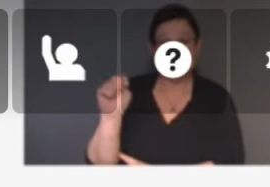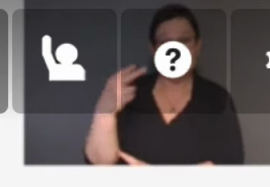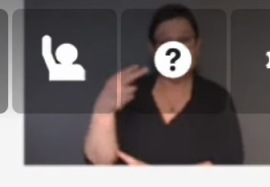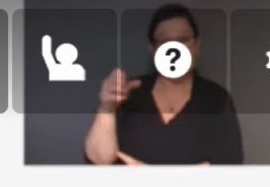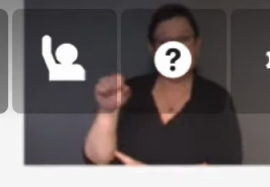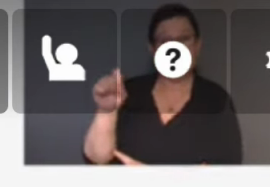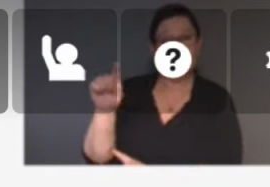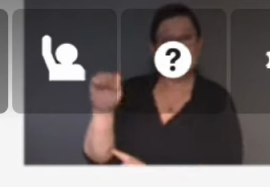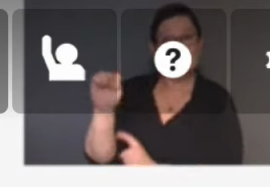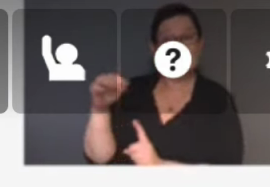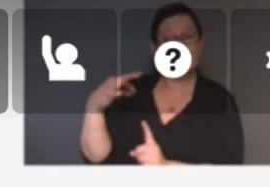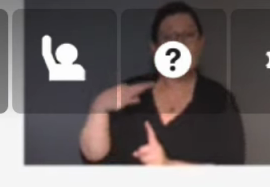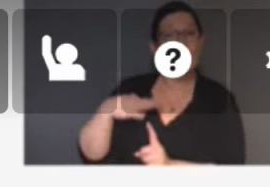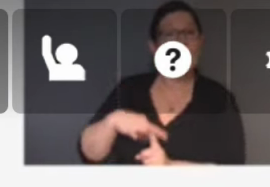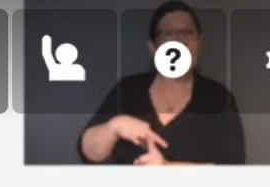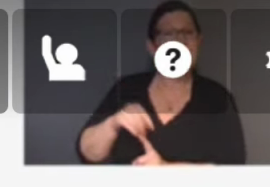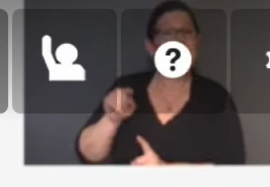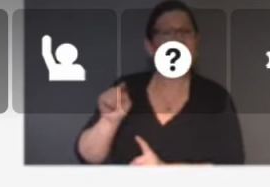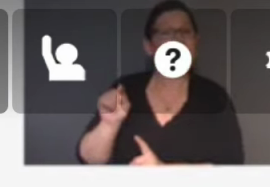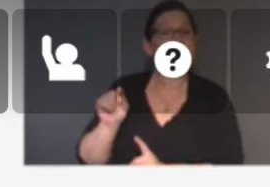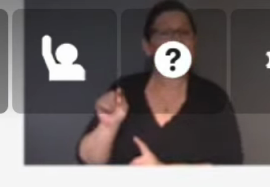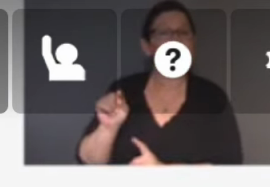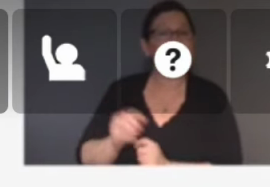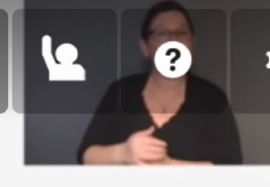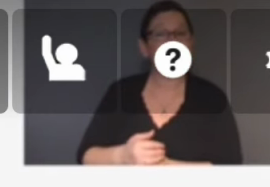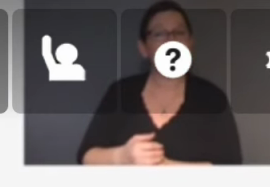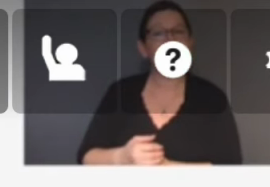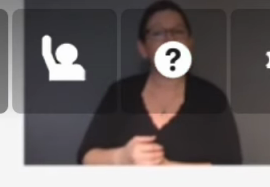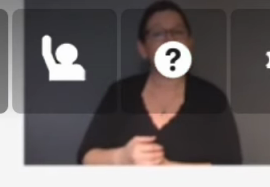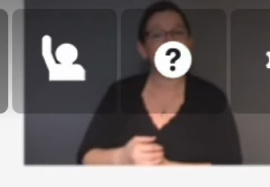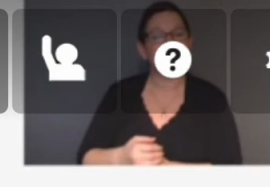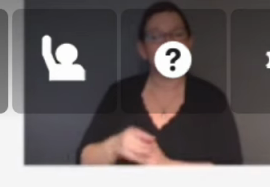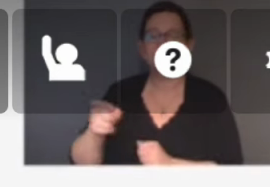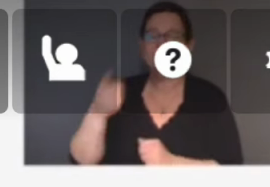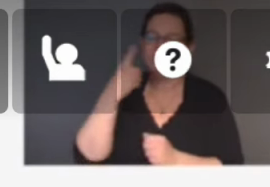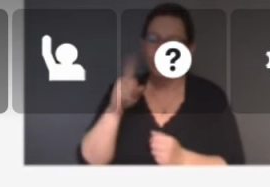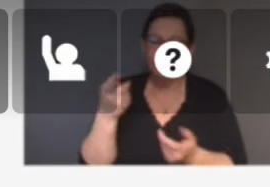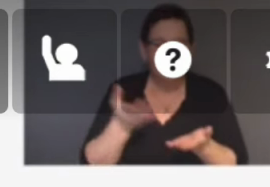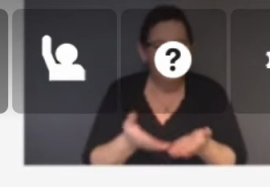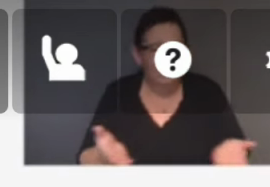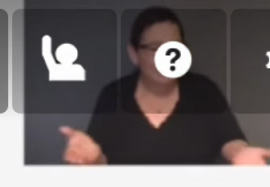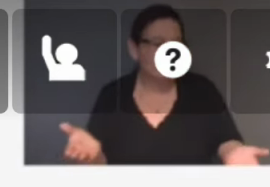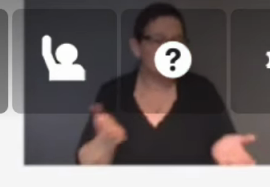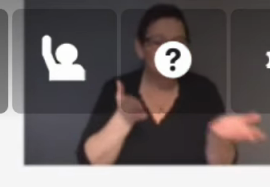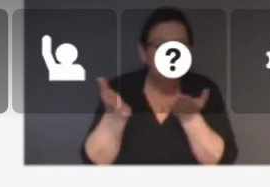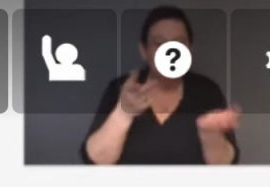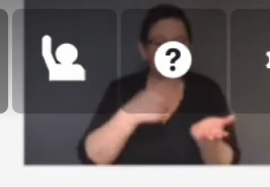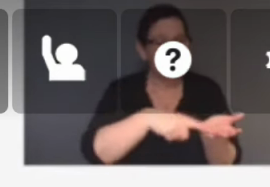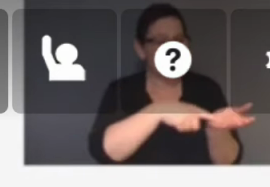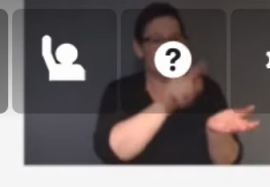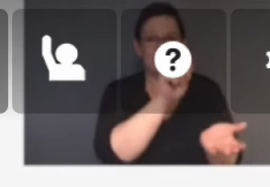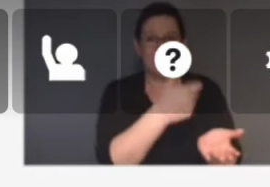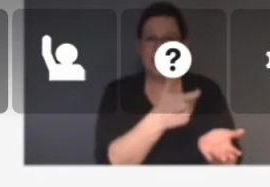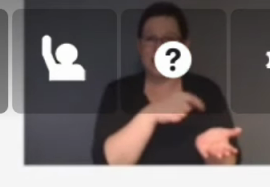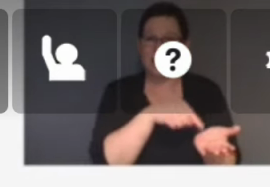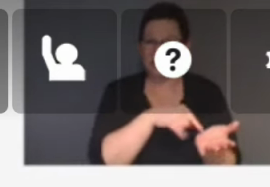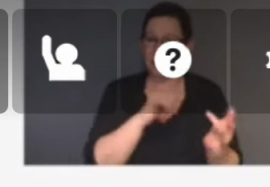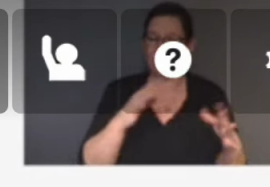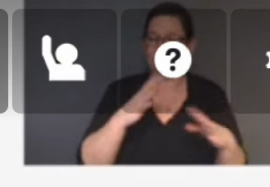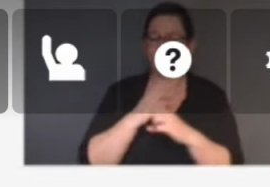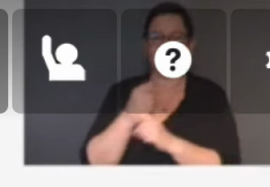credit, is a quarterly tax-free payment for people with low and modest incomes.